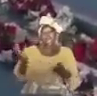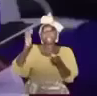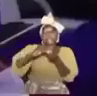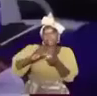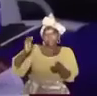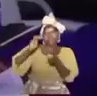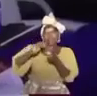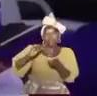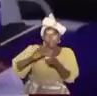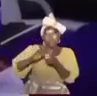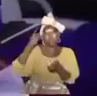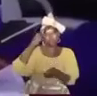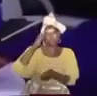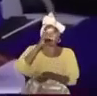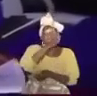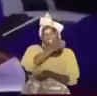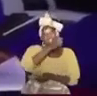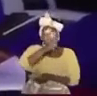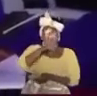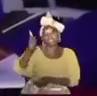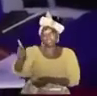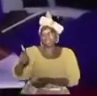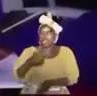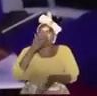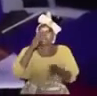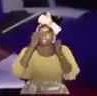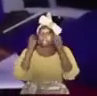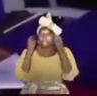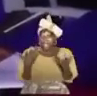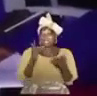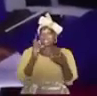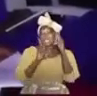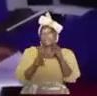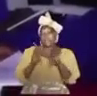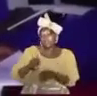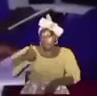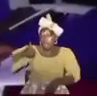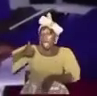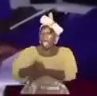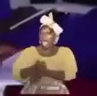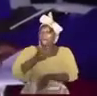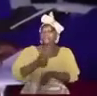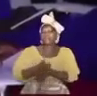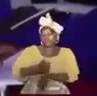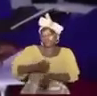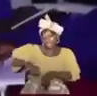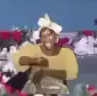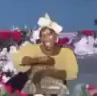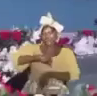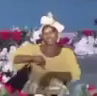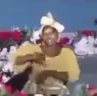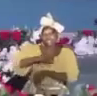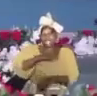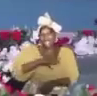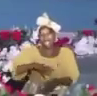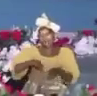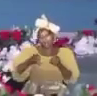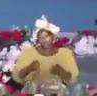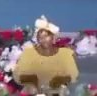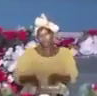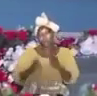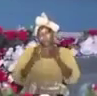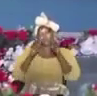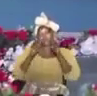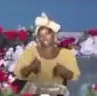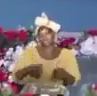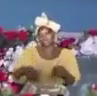and they violated due process. Many people today have abused anointings, abused opportunities,